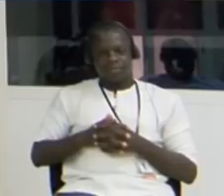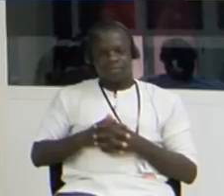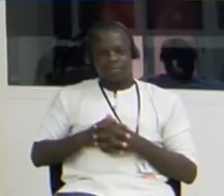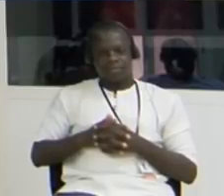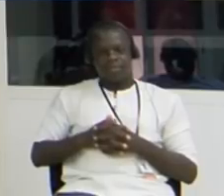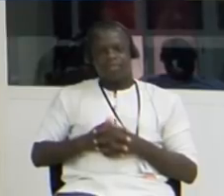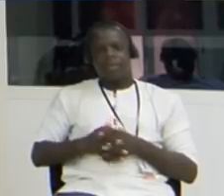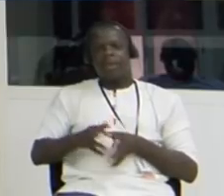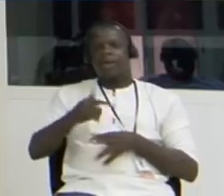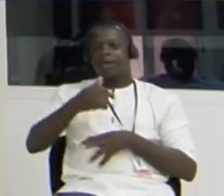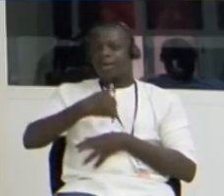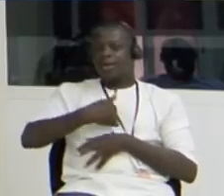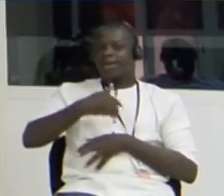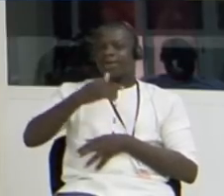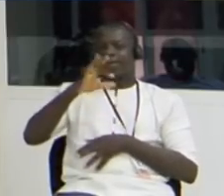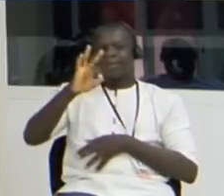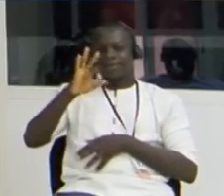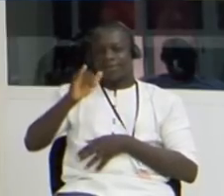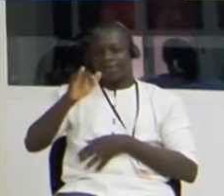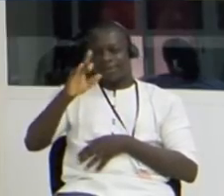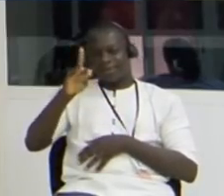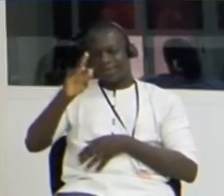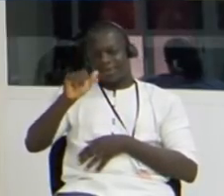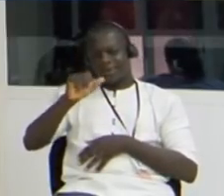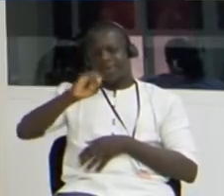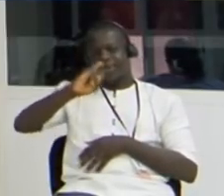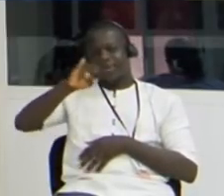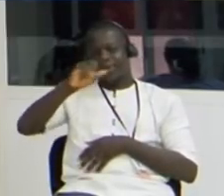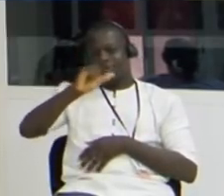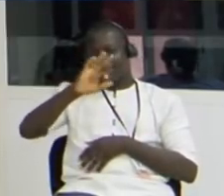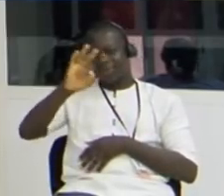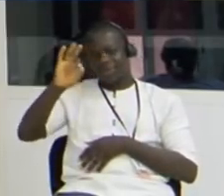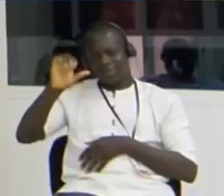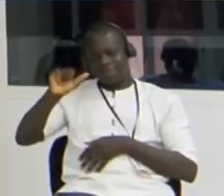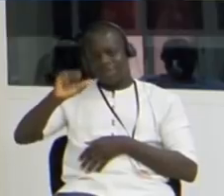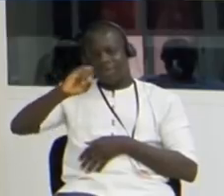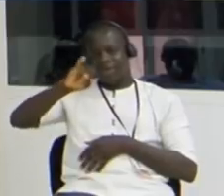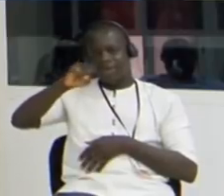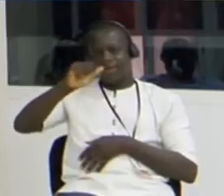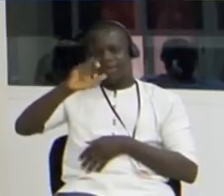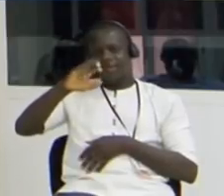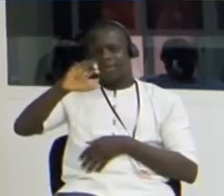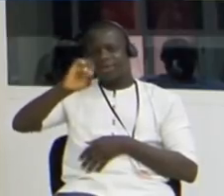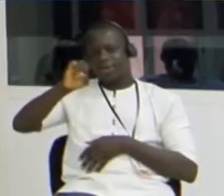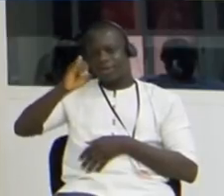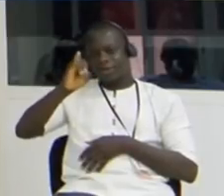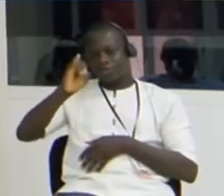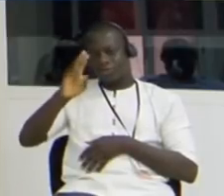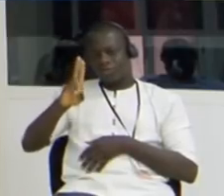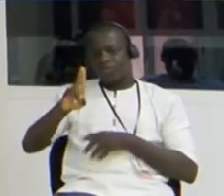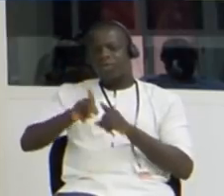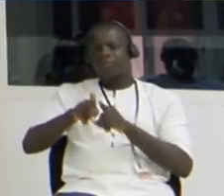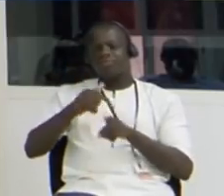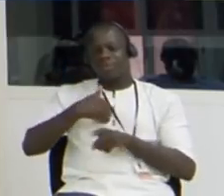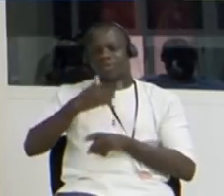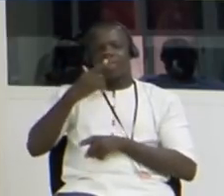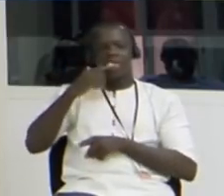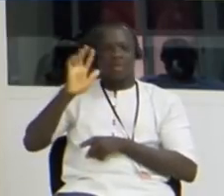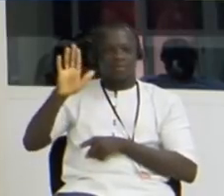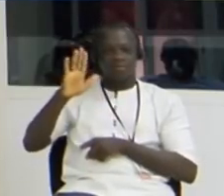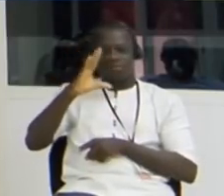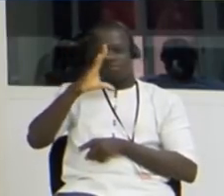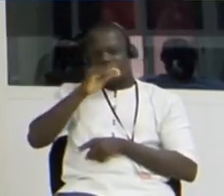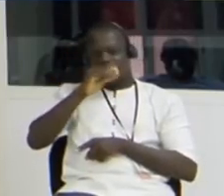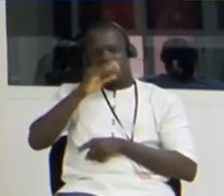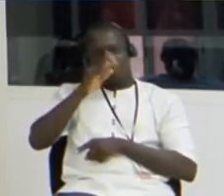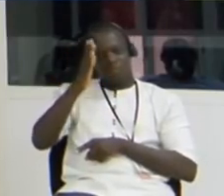I, Tida Jatta Jarju, I, Tida Jatta Jarju, do swear that I'll speak the truth, I'll speak the truth, the